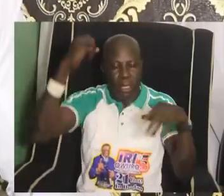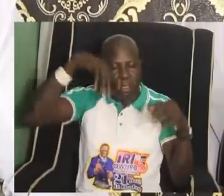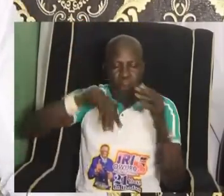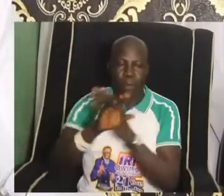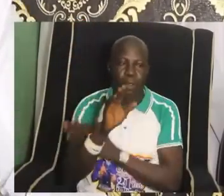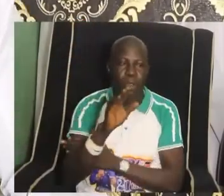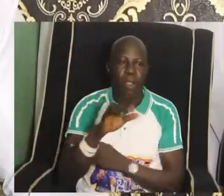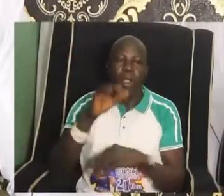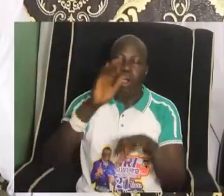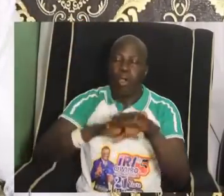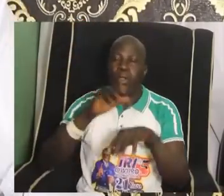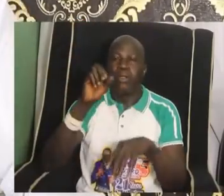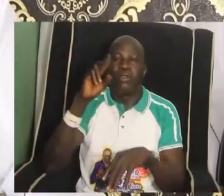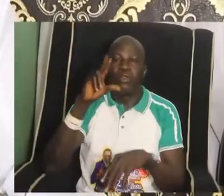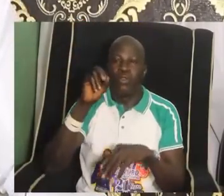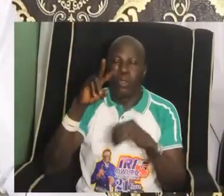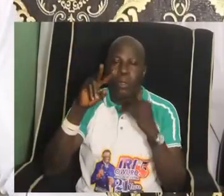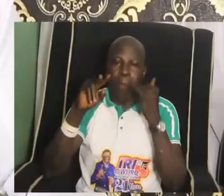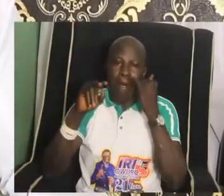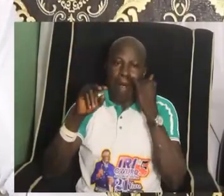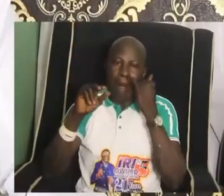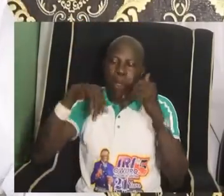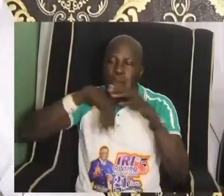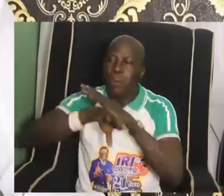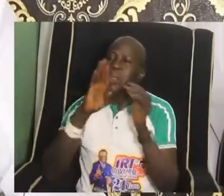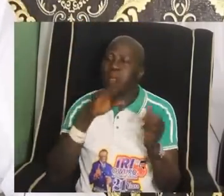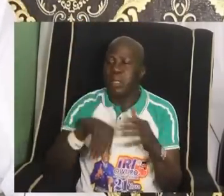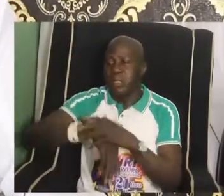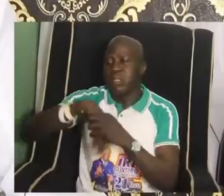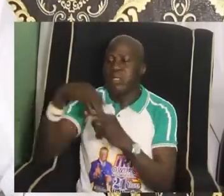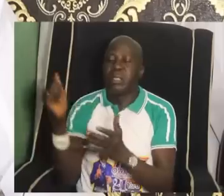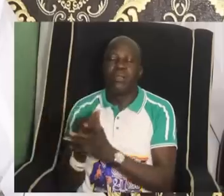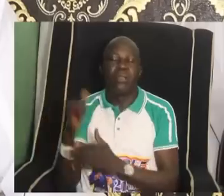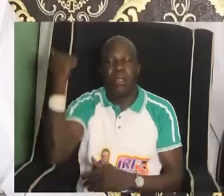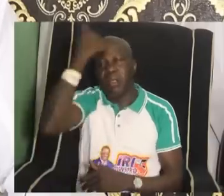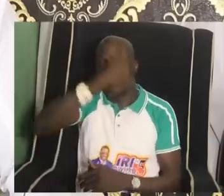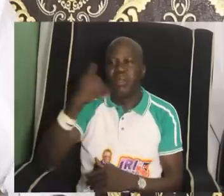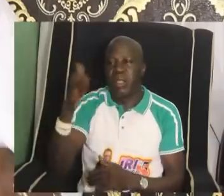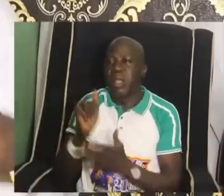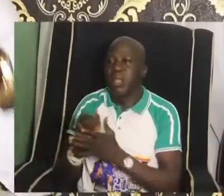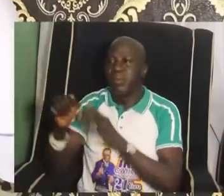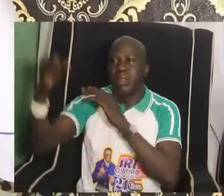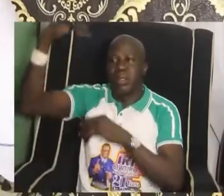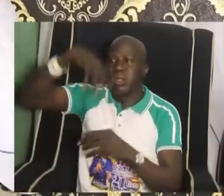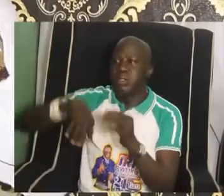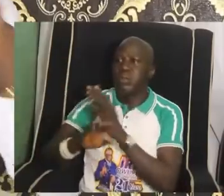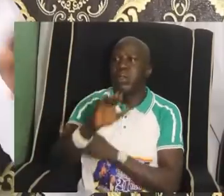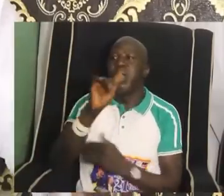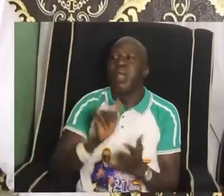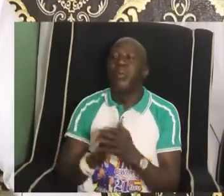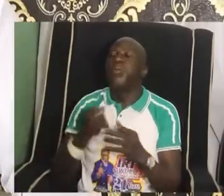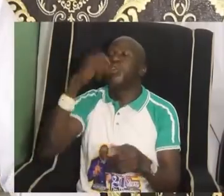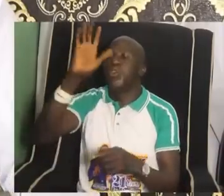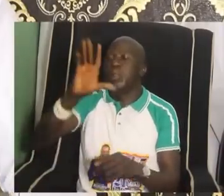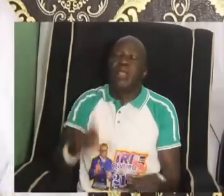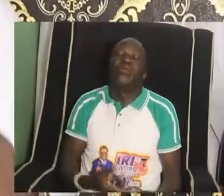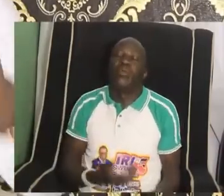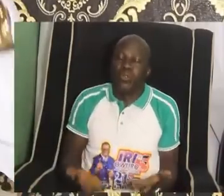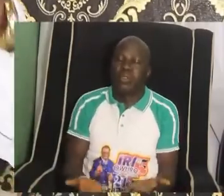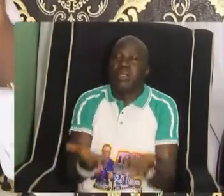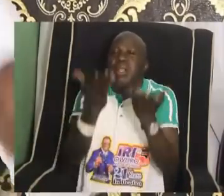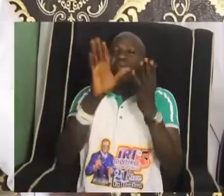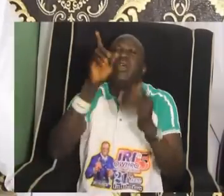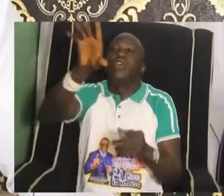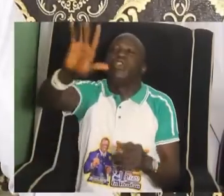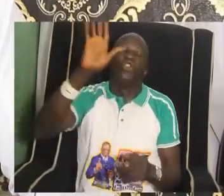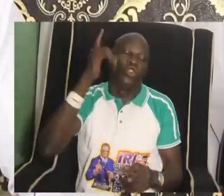By grace of God, on the 12th, we'll be in South Africa. By grace of God, your life must